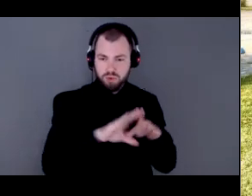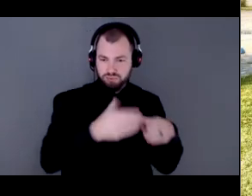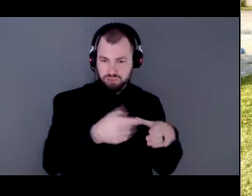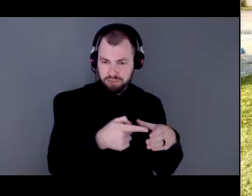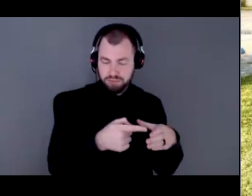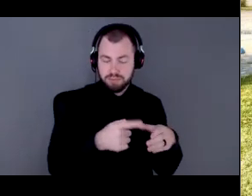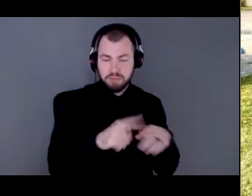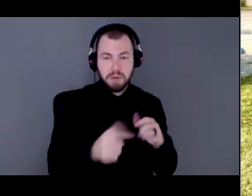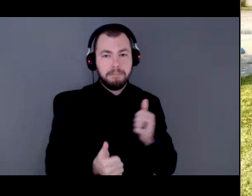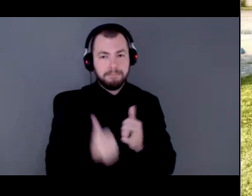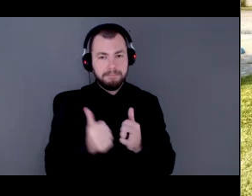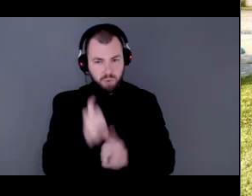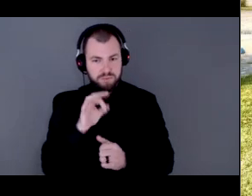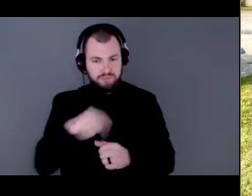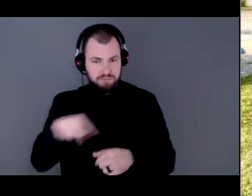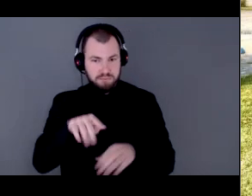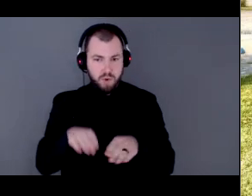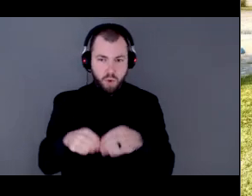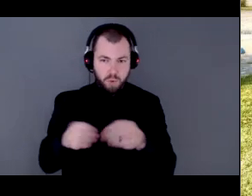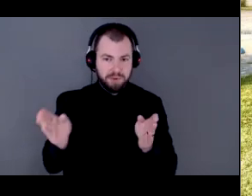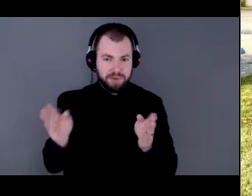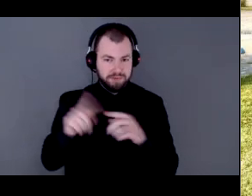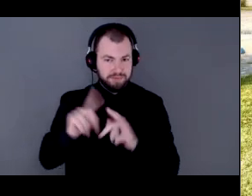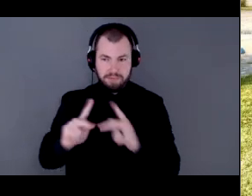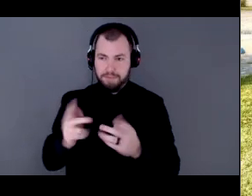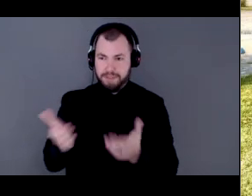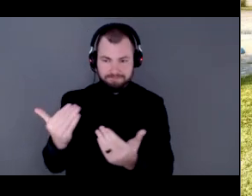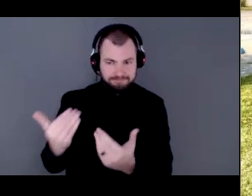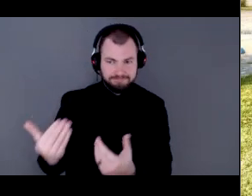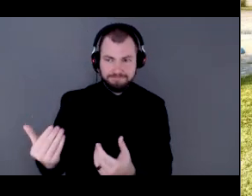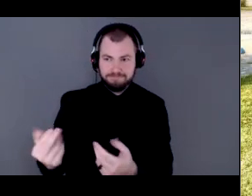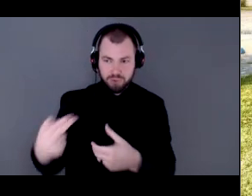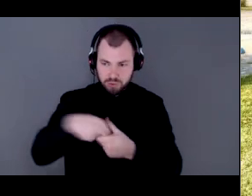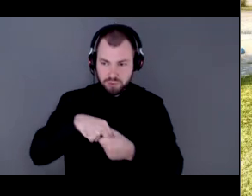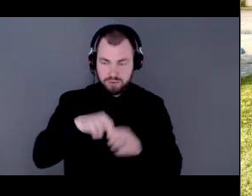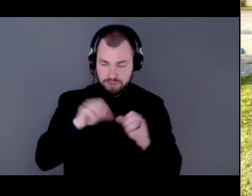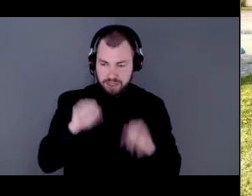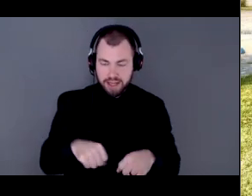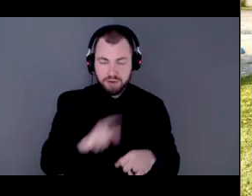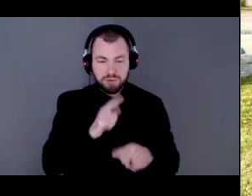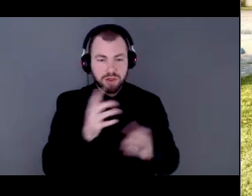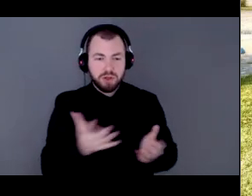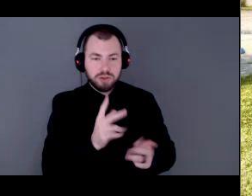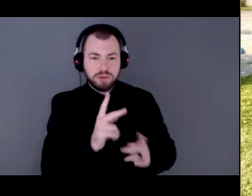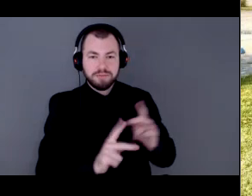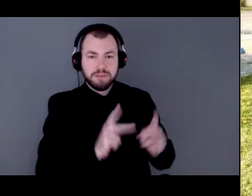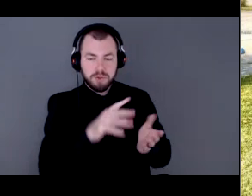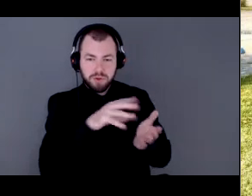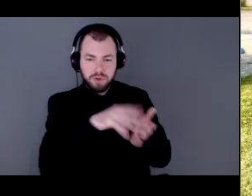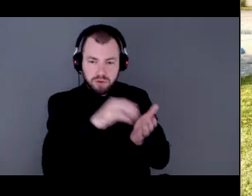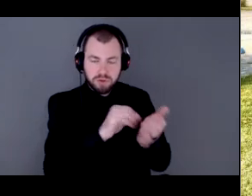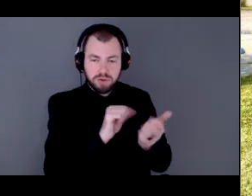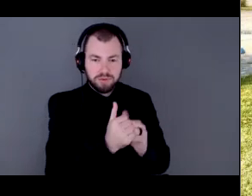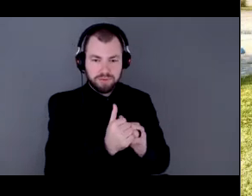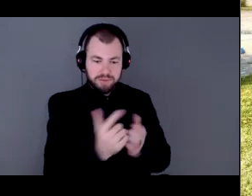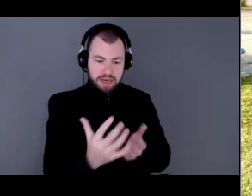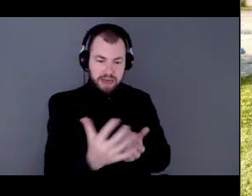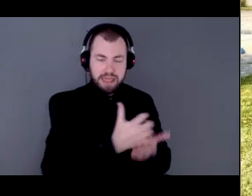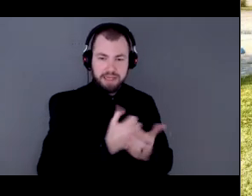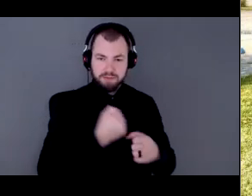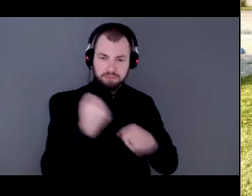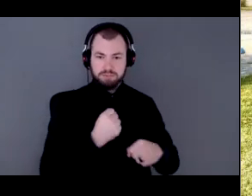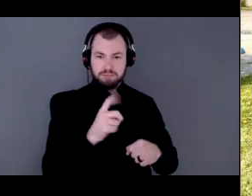are open to the public, and we really encourage people to not only learn how to collect solid litter data, but then to